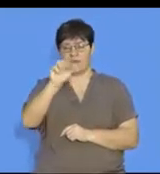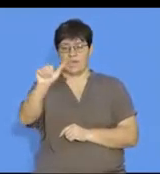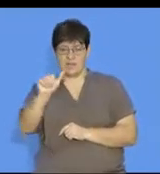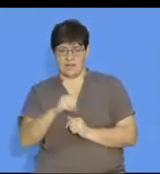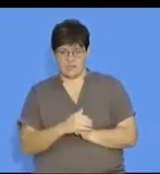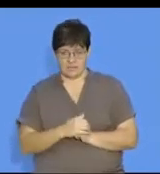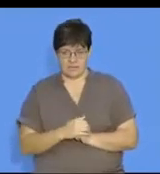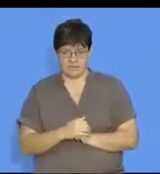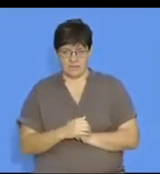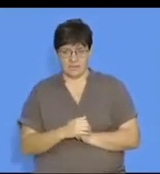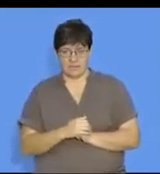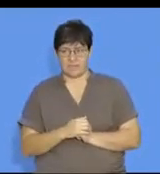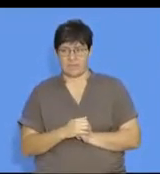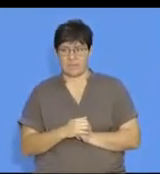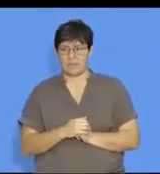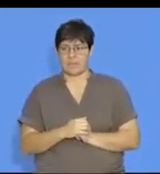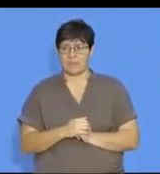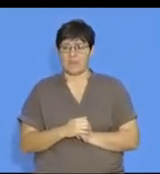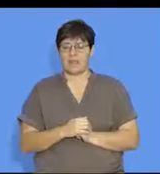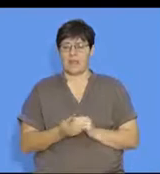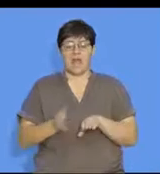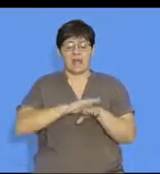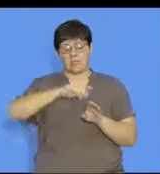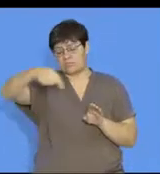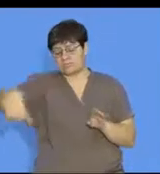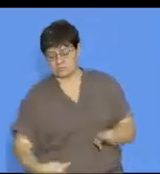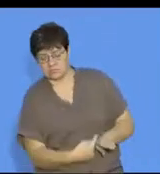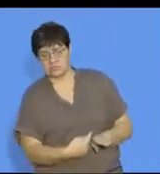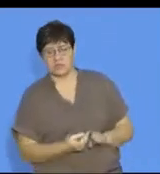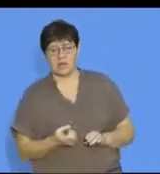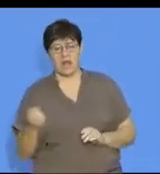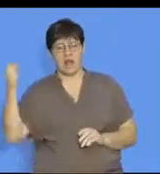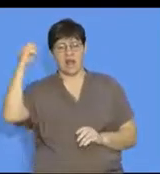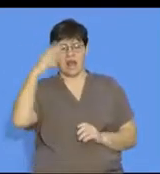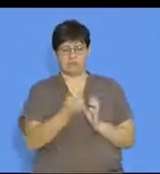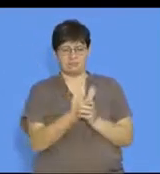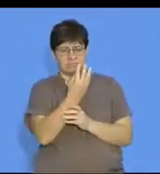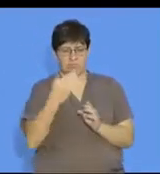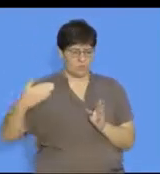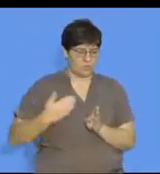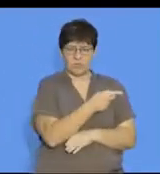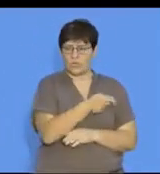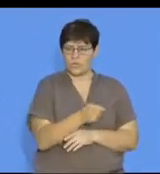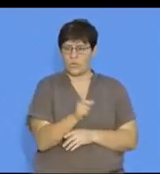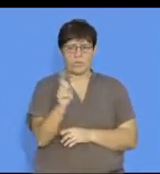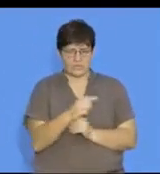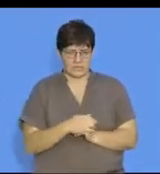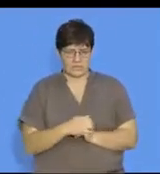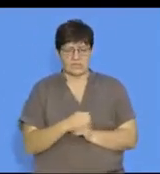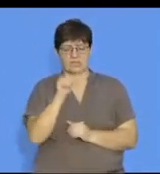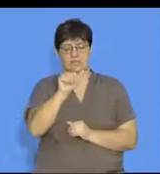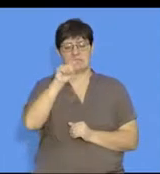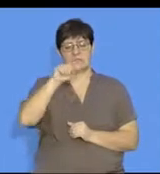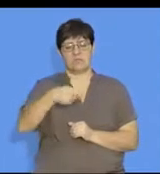1,12 amperes. But what's the current that passes through the light bulb, right? The current that passes through the light